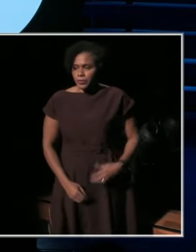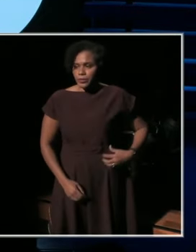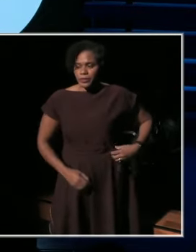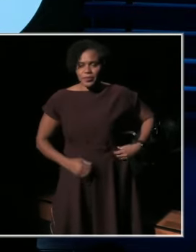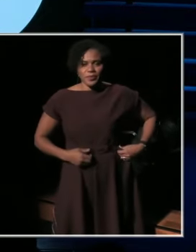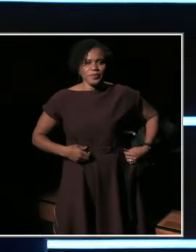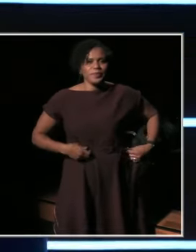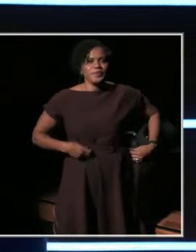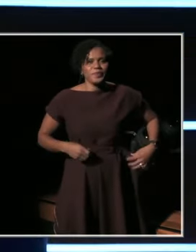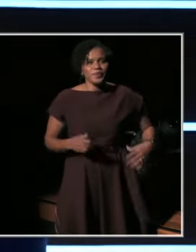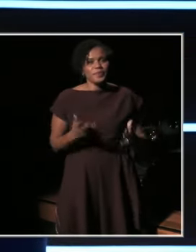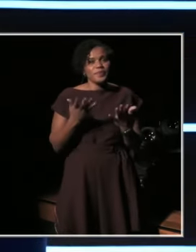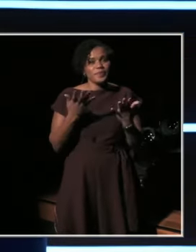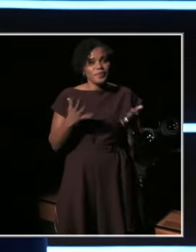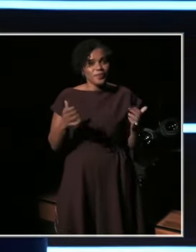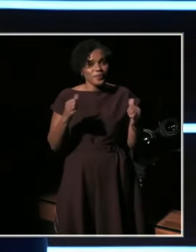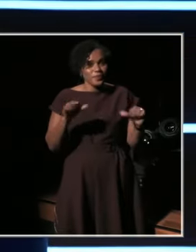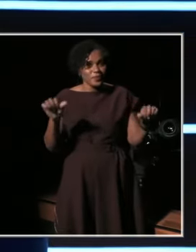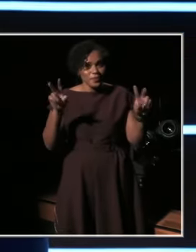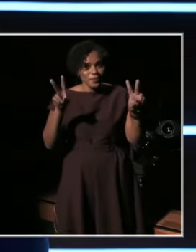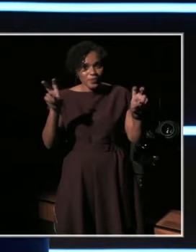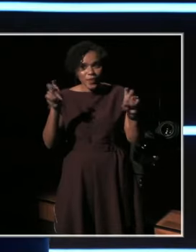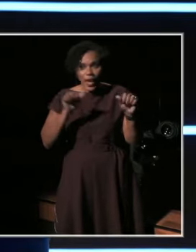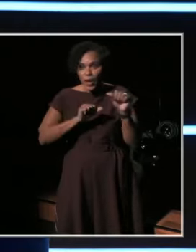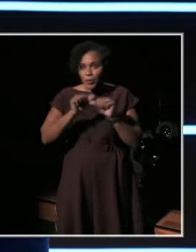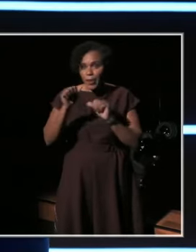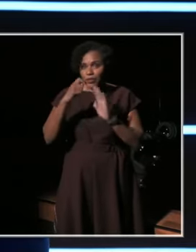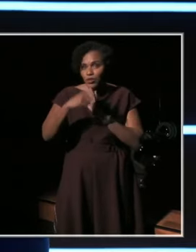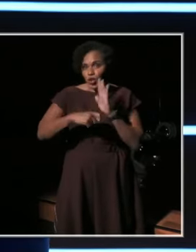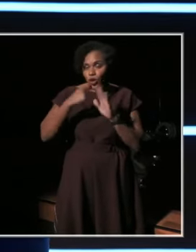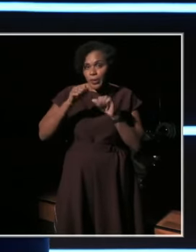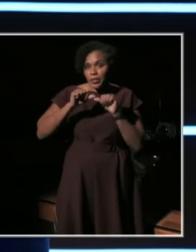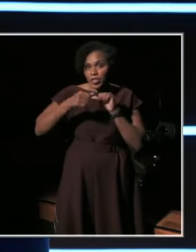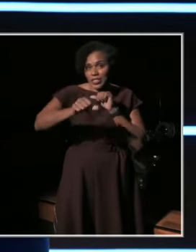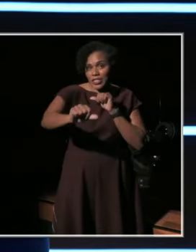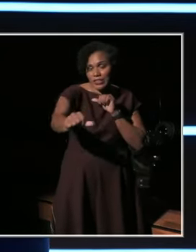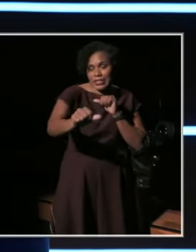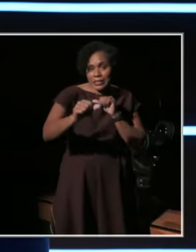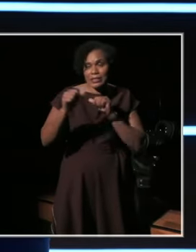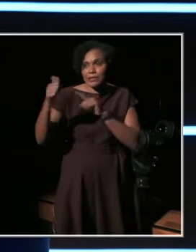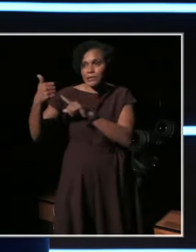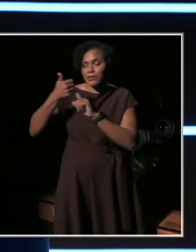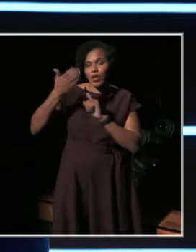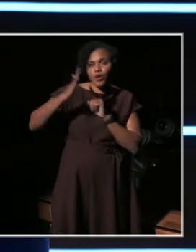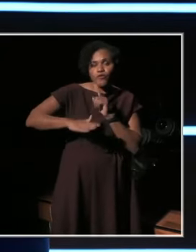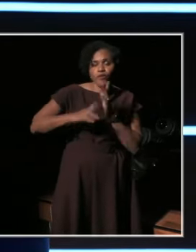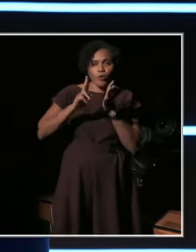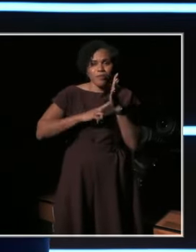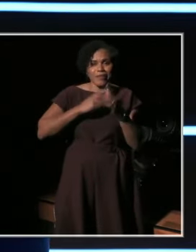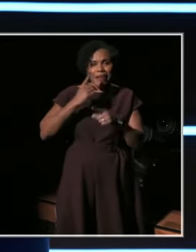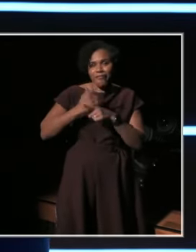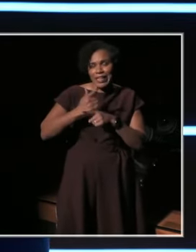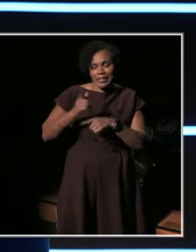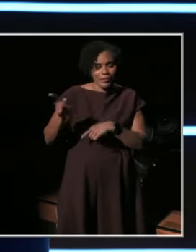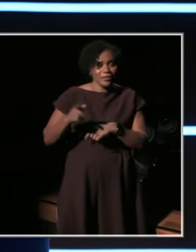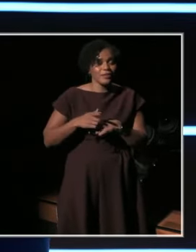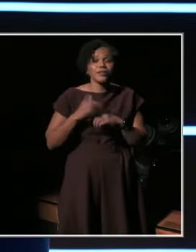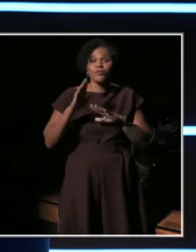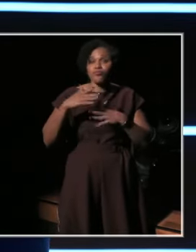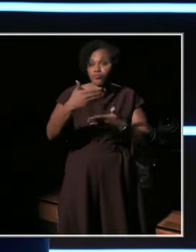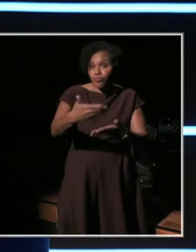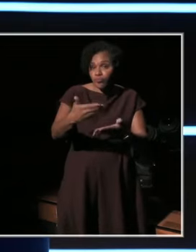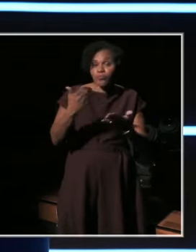Now it's time for the best documentary series sponsored by Netflix. And to present it, let's